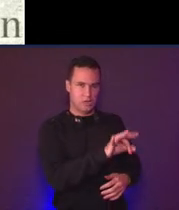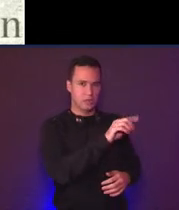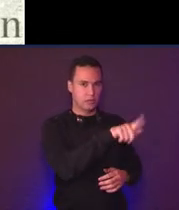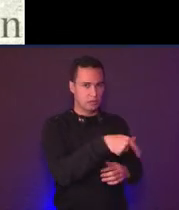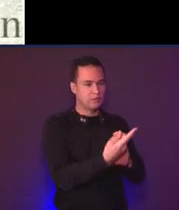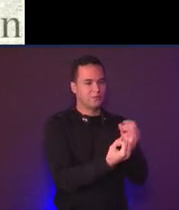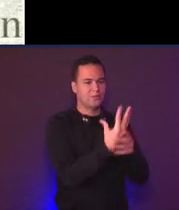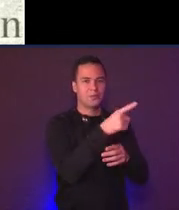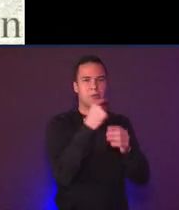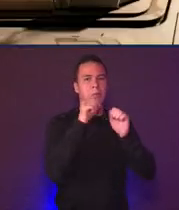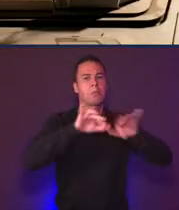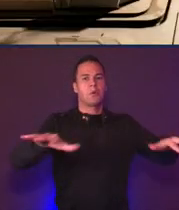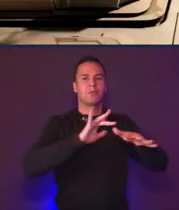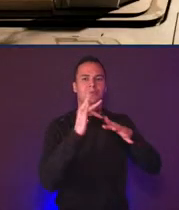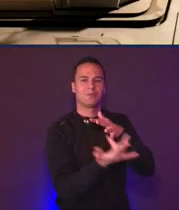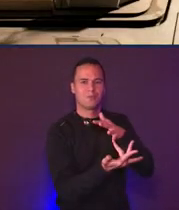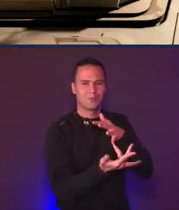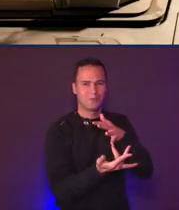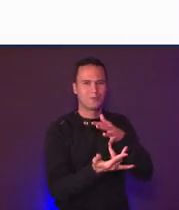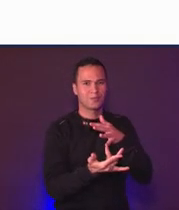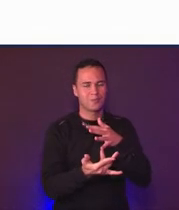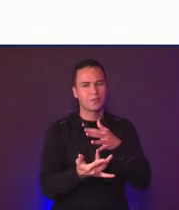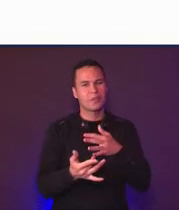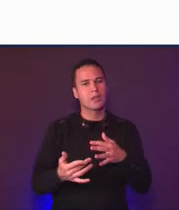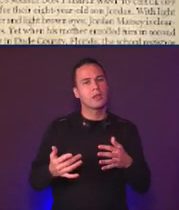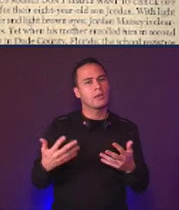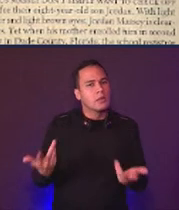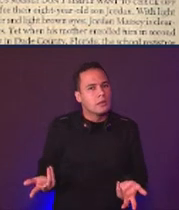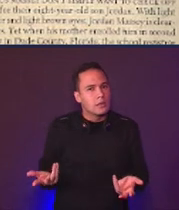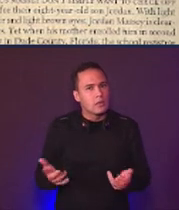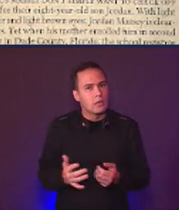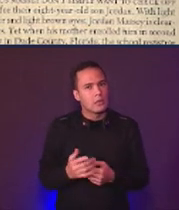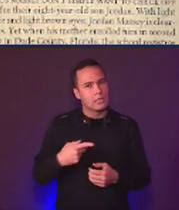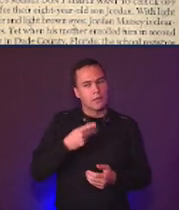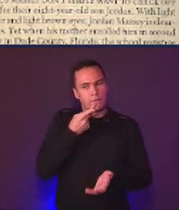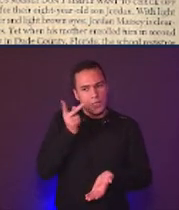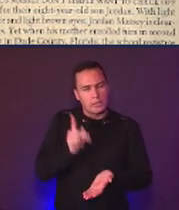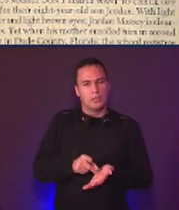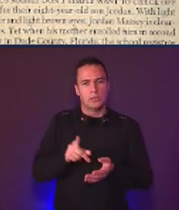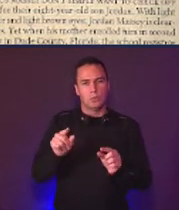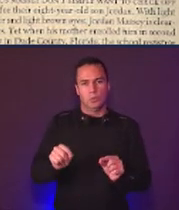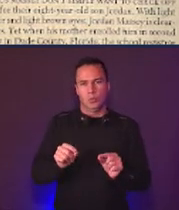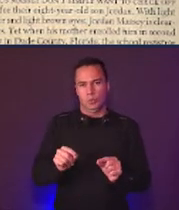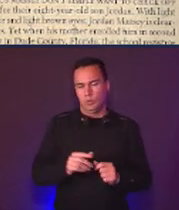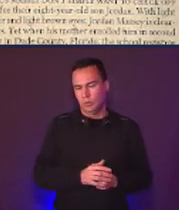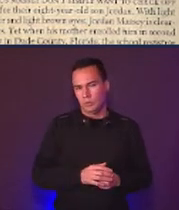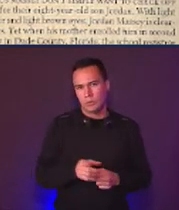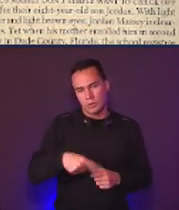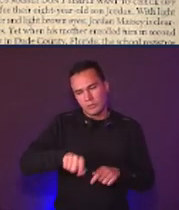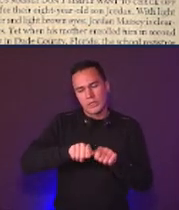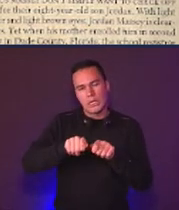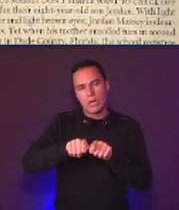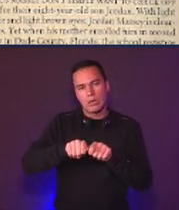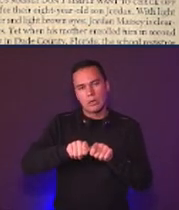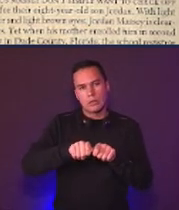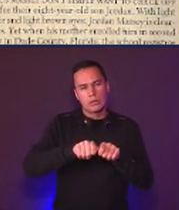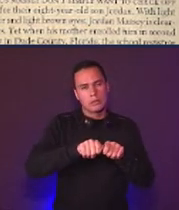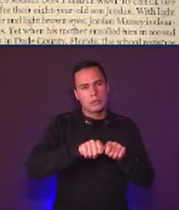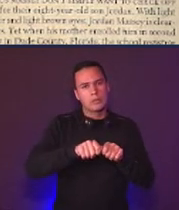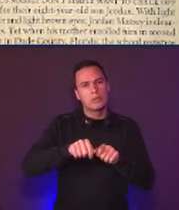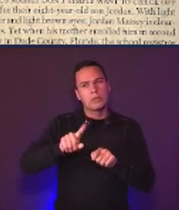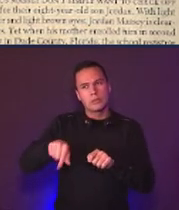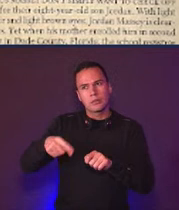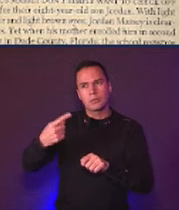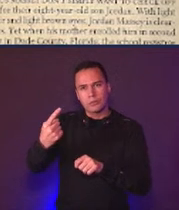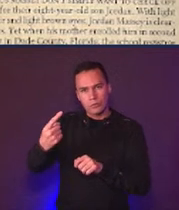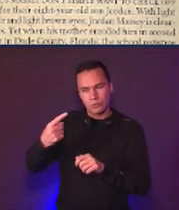polls on social media. And so I also realized early on when I became a